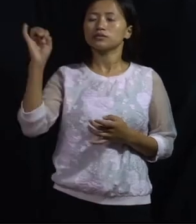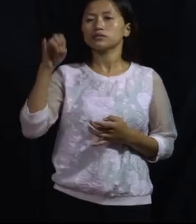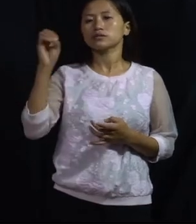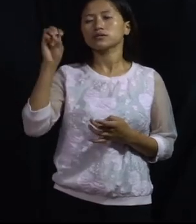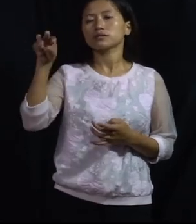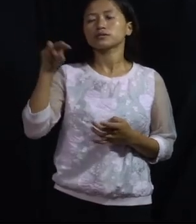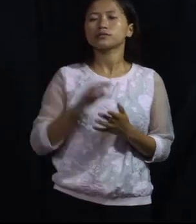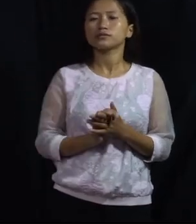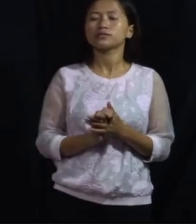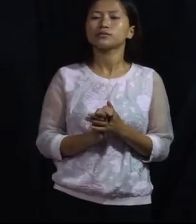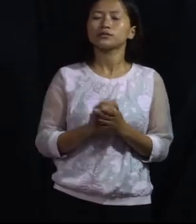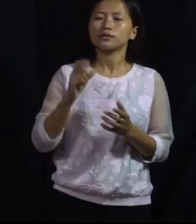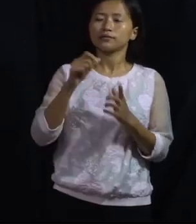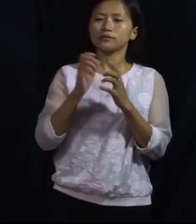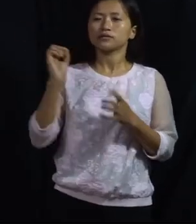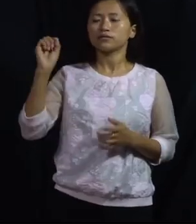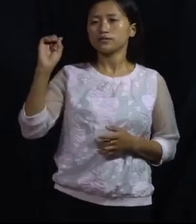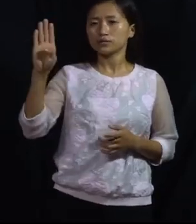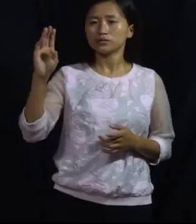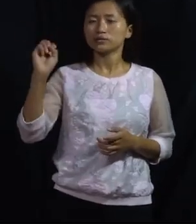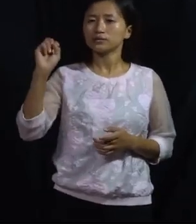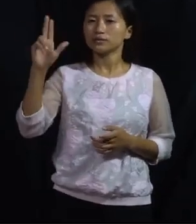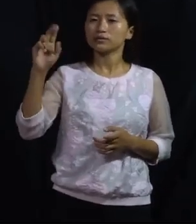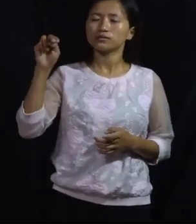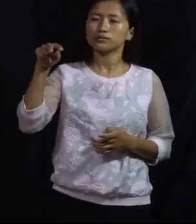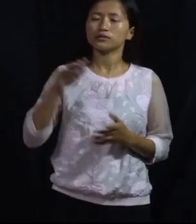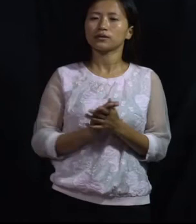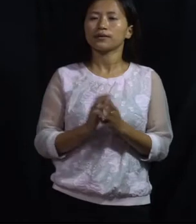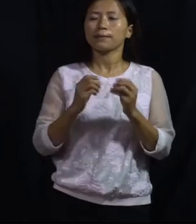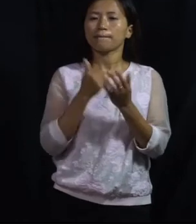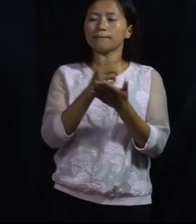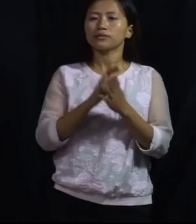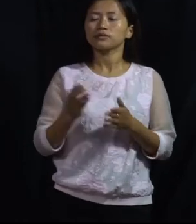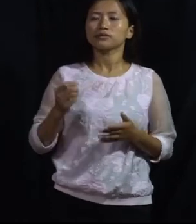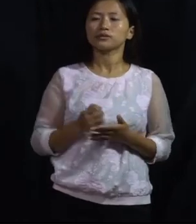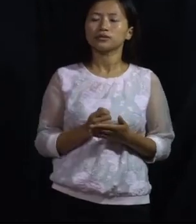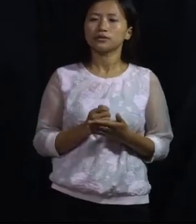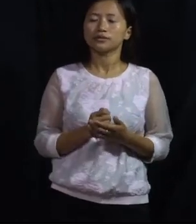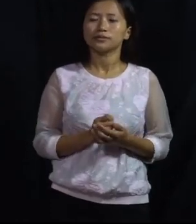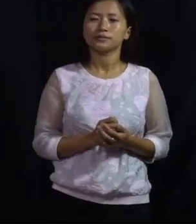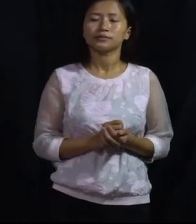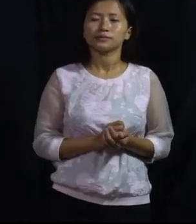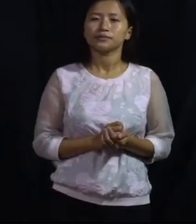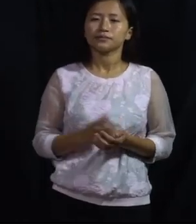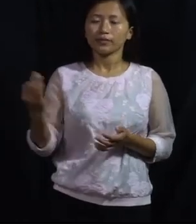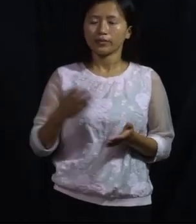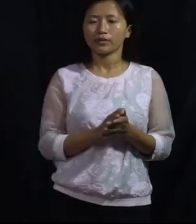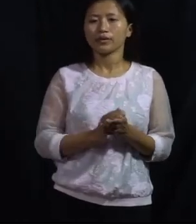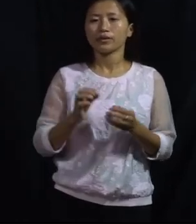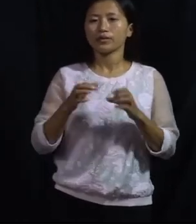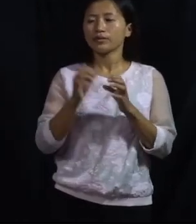Y's capital account 4,800. By bank account, that is the capital brought in by new